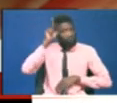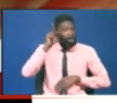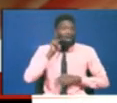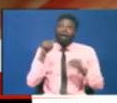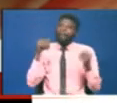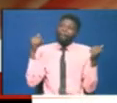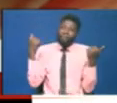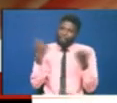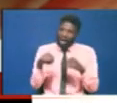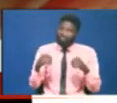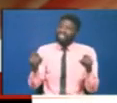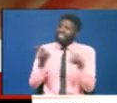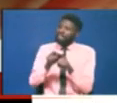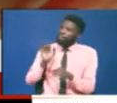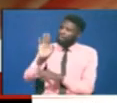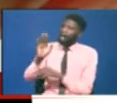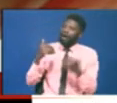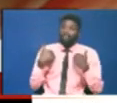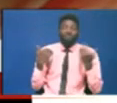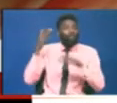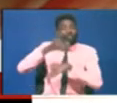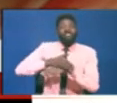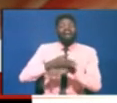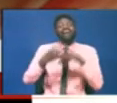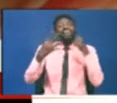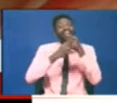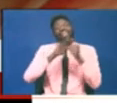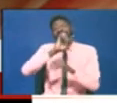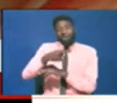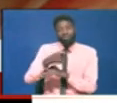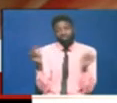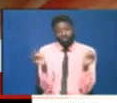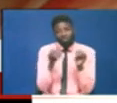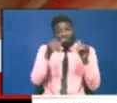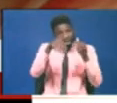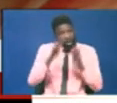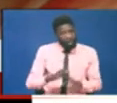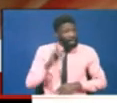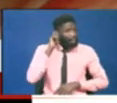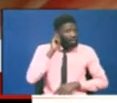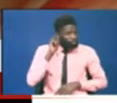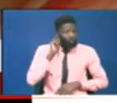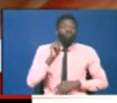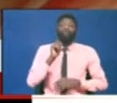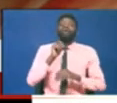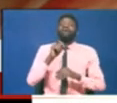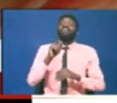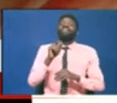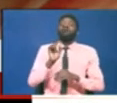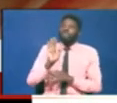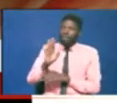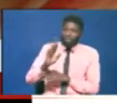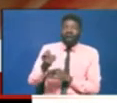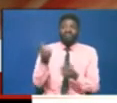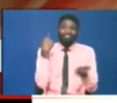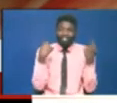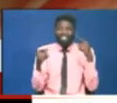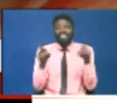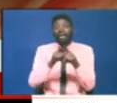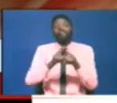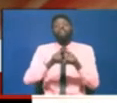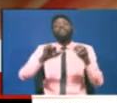of over 9,000 smallholder farmers in Kericho, Nandi and Bomet counties, has received assurance from